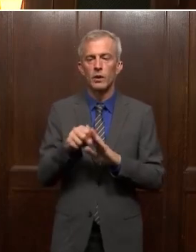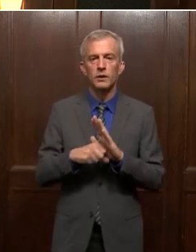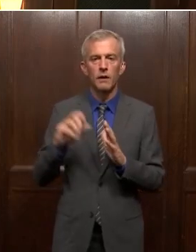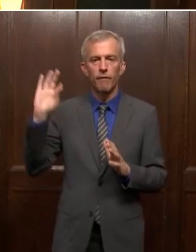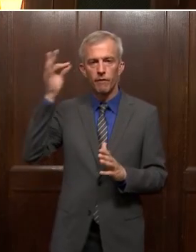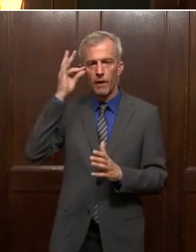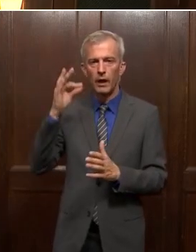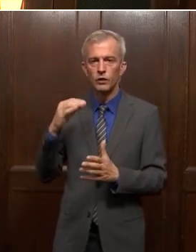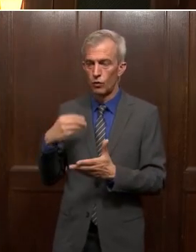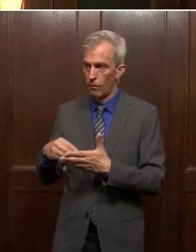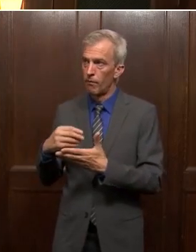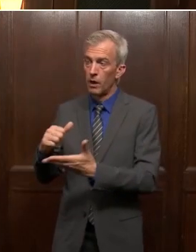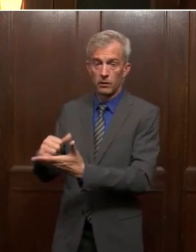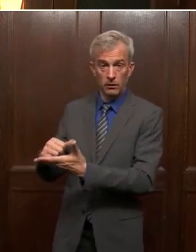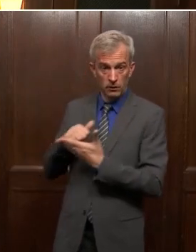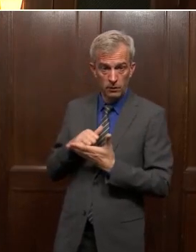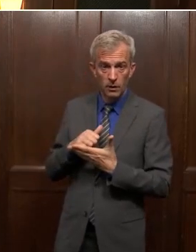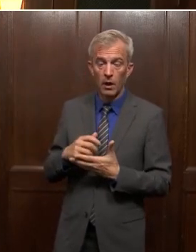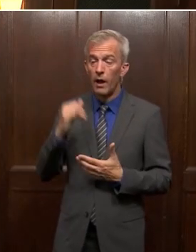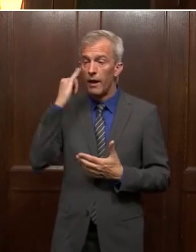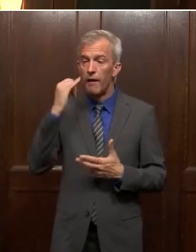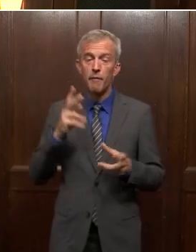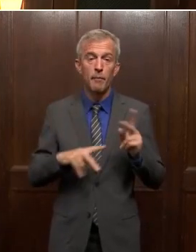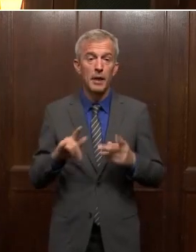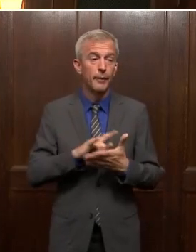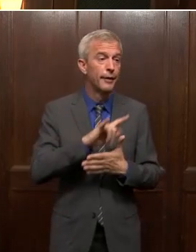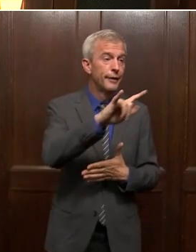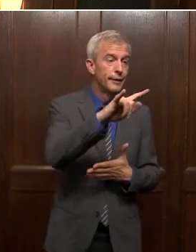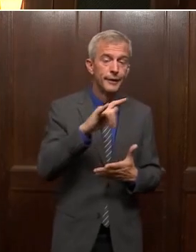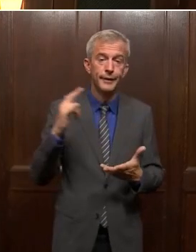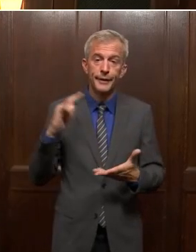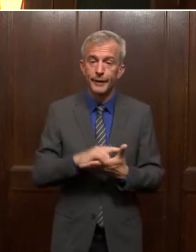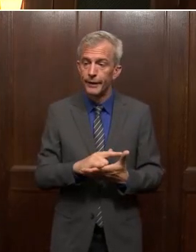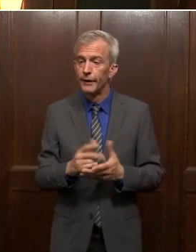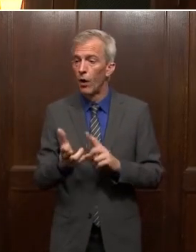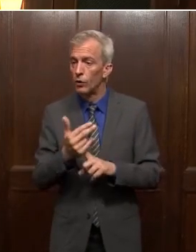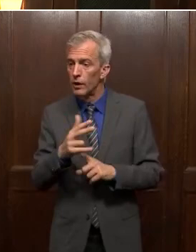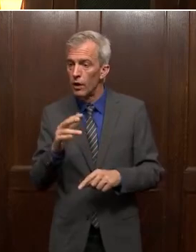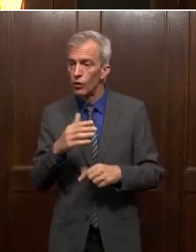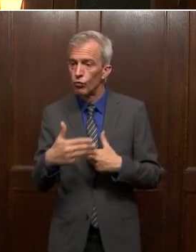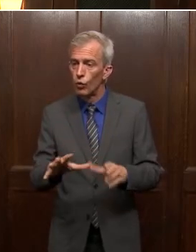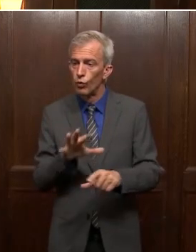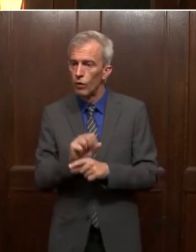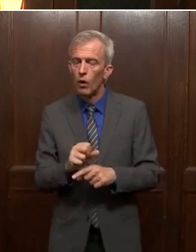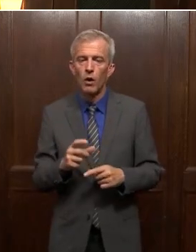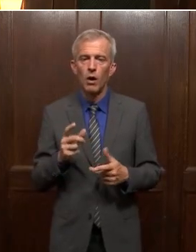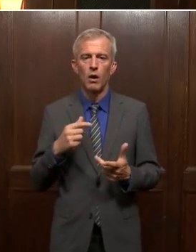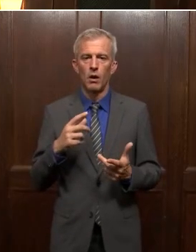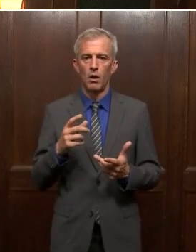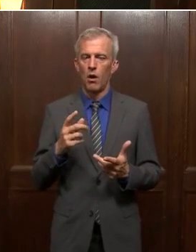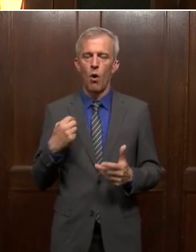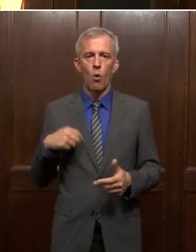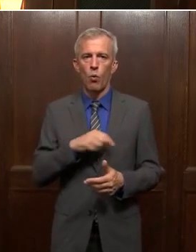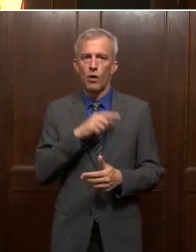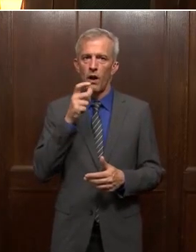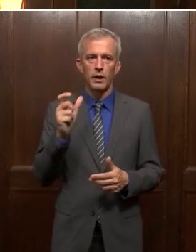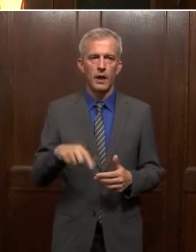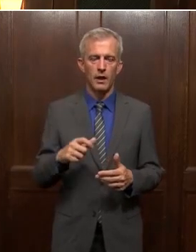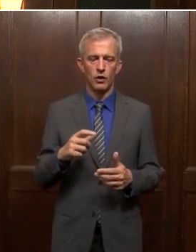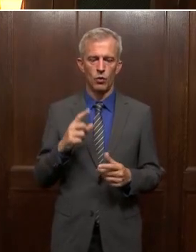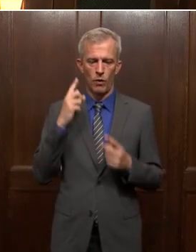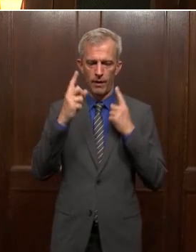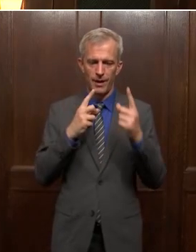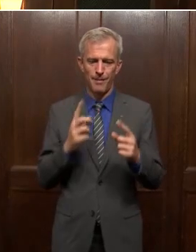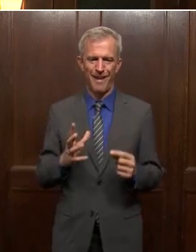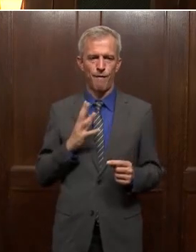assistance there is, whether people are traveling, what receipts we get in. We won't even need to think about a formal reopening. We're going to be looking at